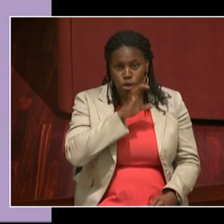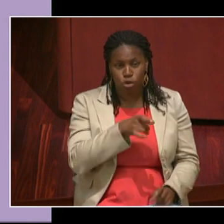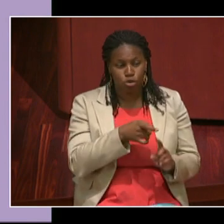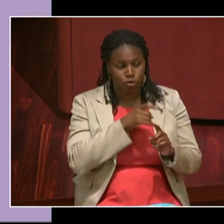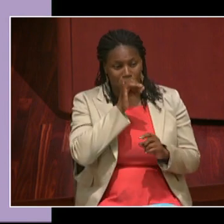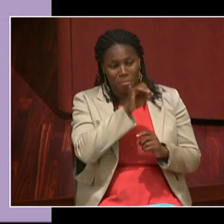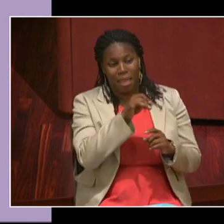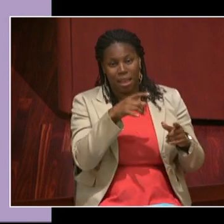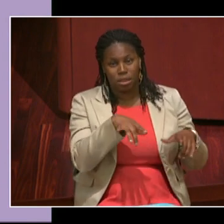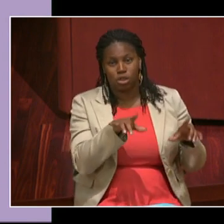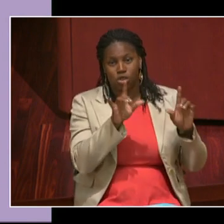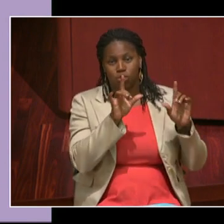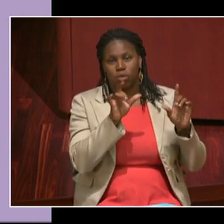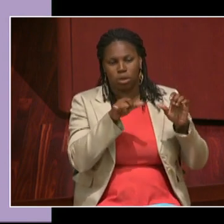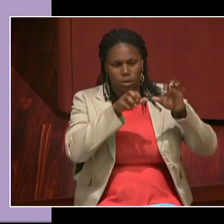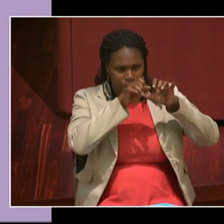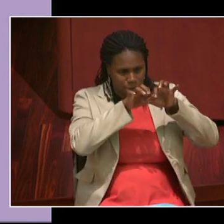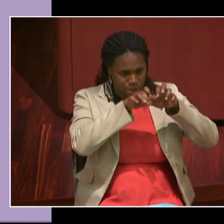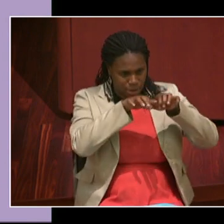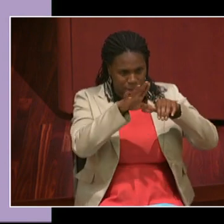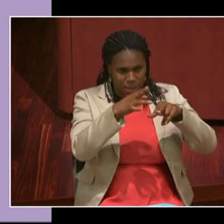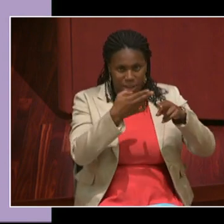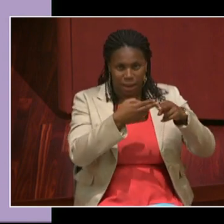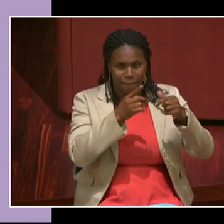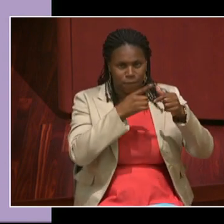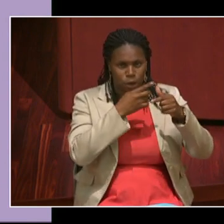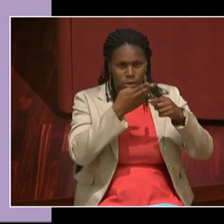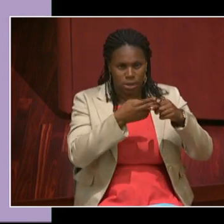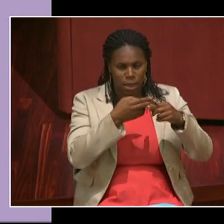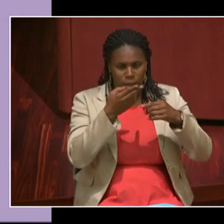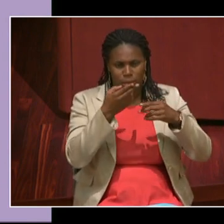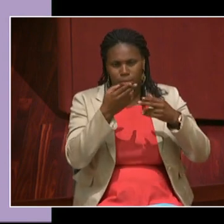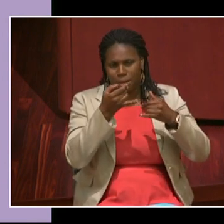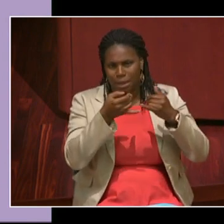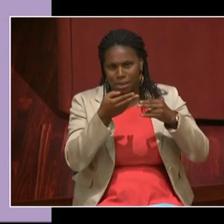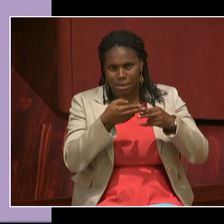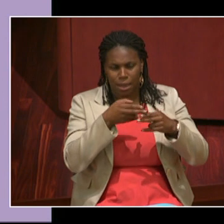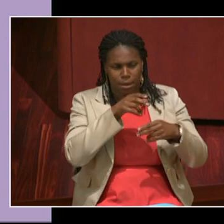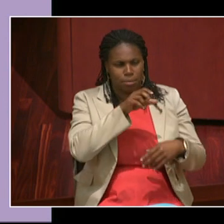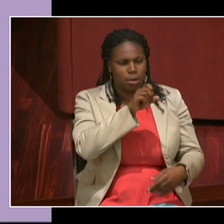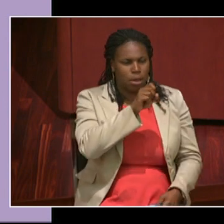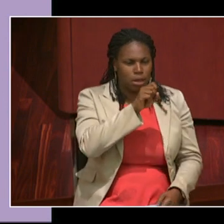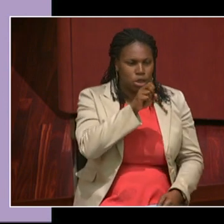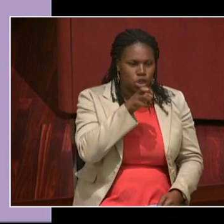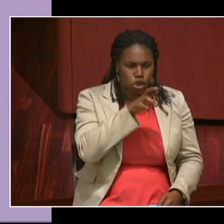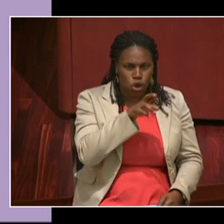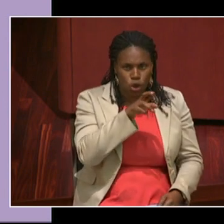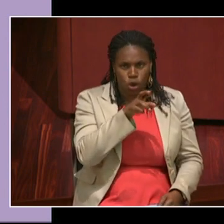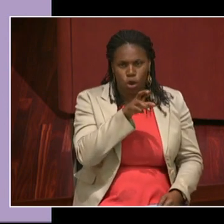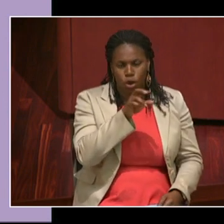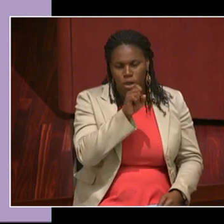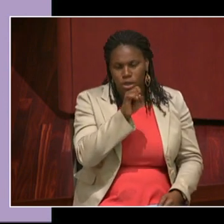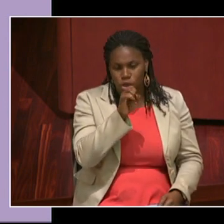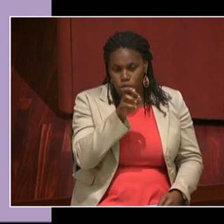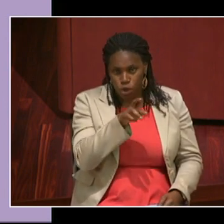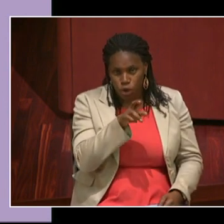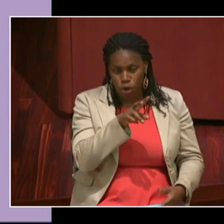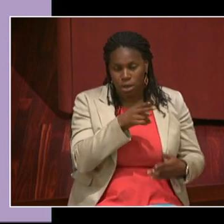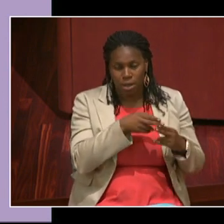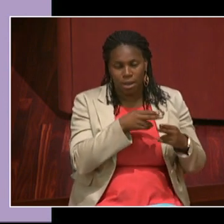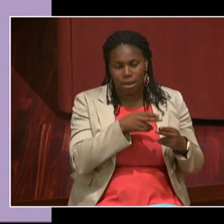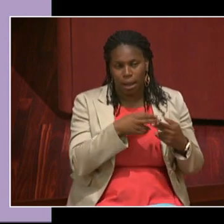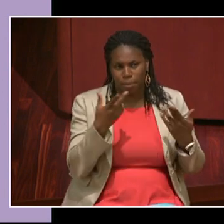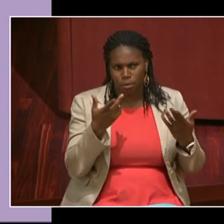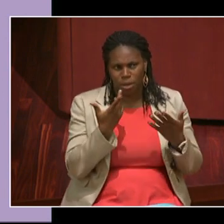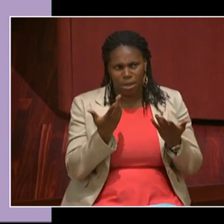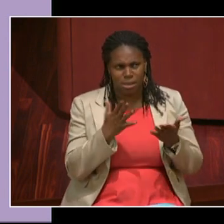screen. You can start typing in the person's name, first name, surname. Let's say maybe you've gone out and you've gotten some naturalization paperwork